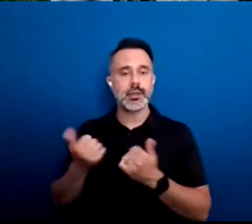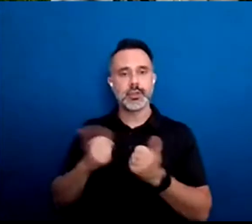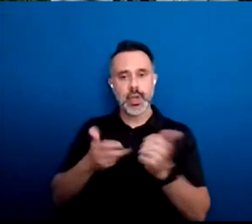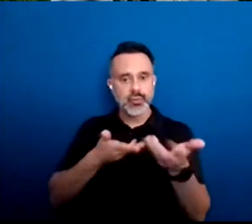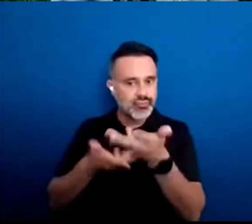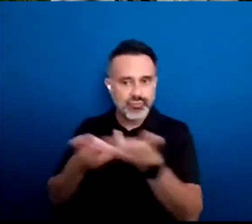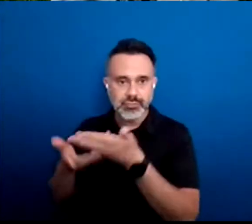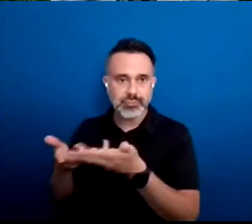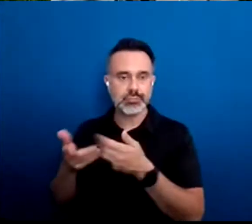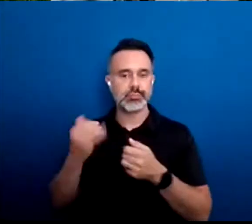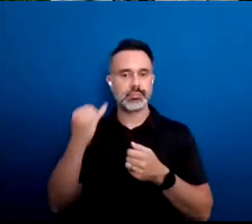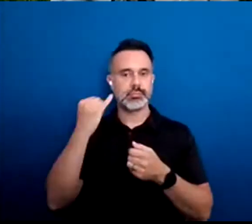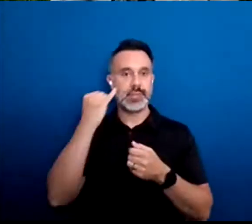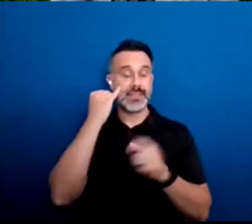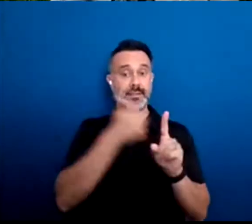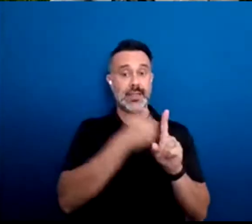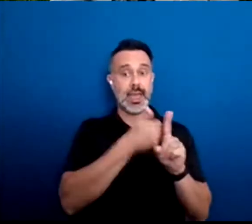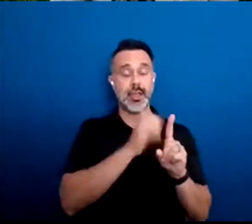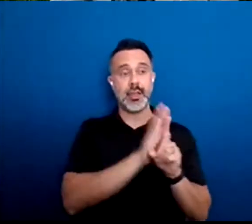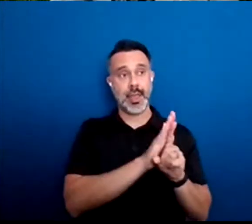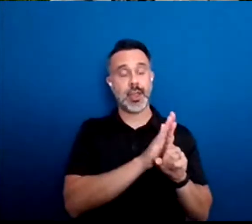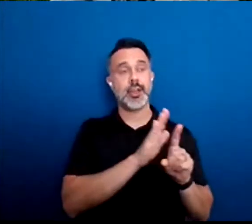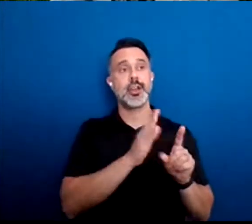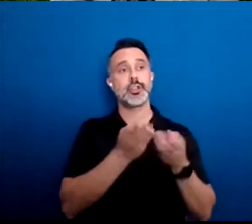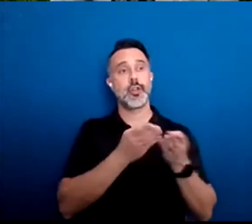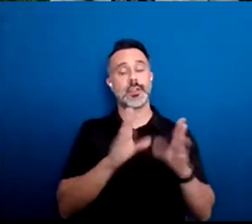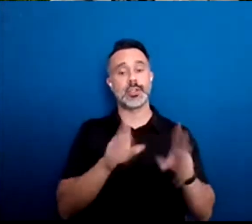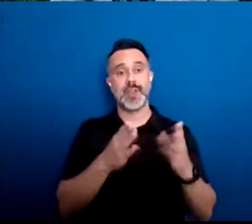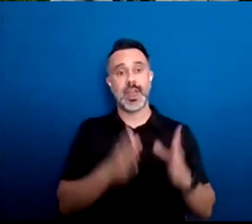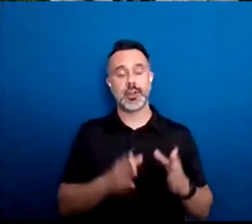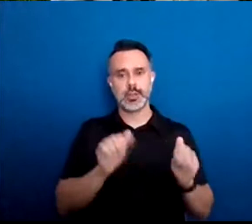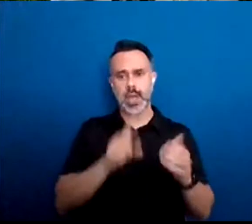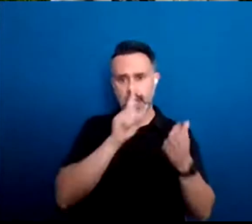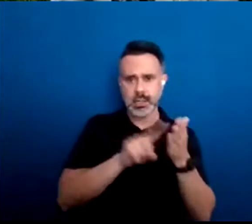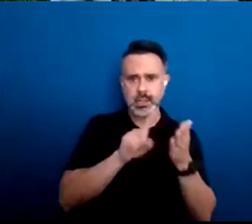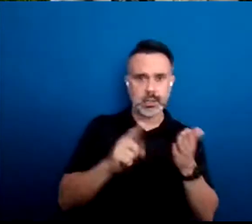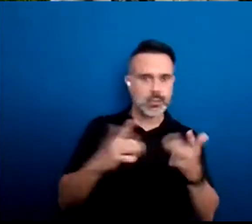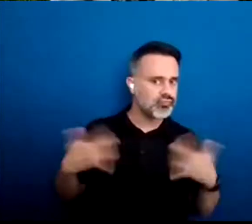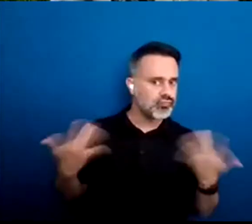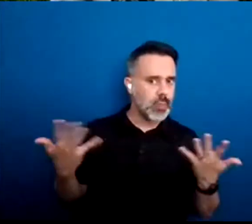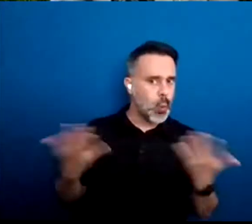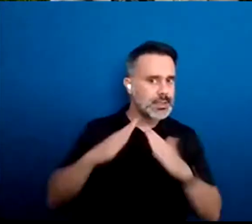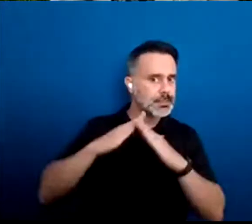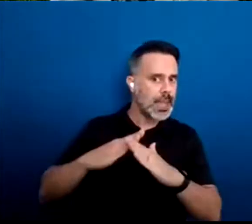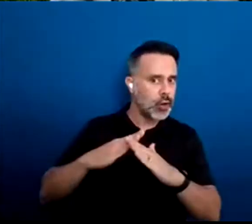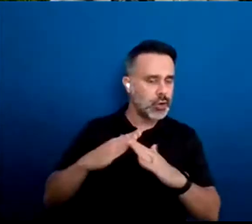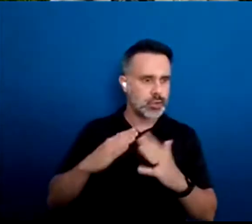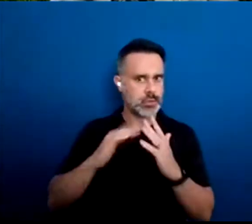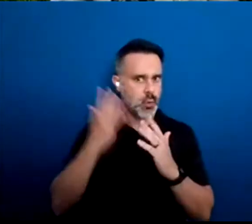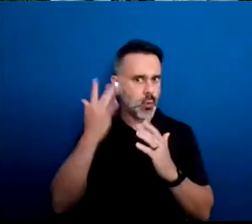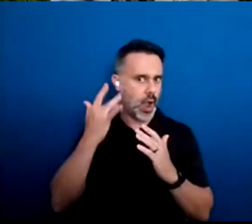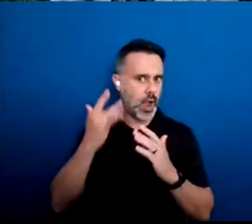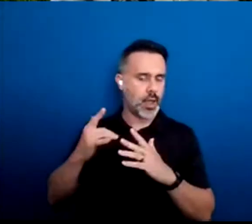if they're service providers, they're able to find out what the barriers are and how to make sure that those barriers